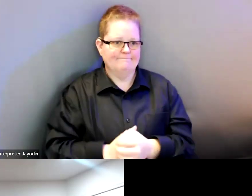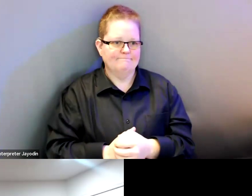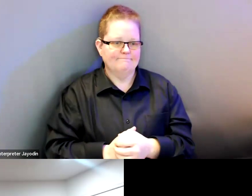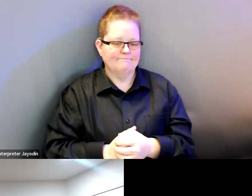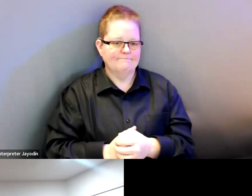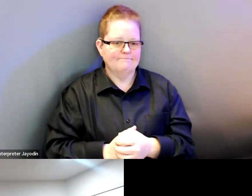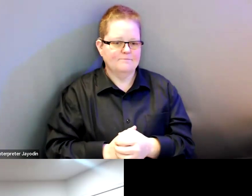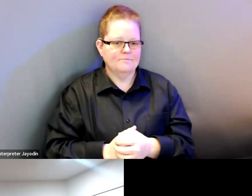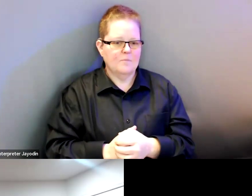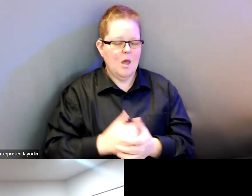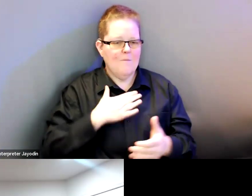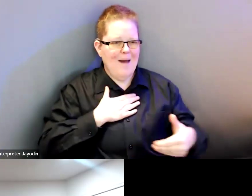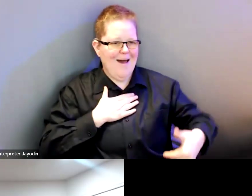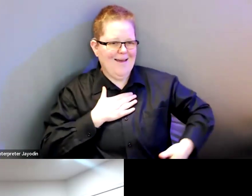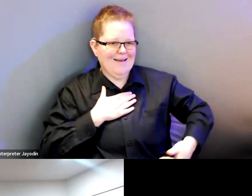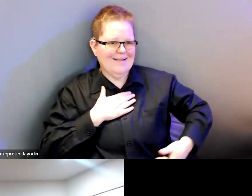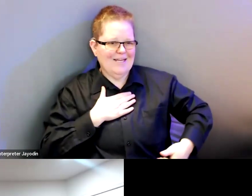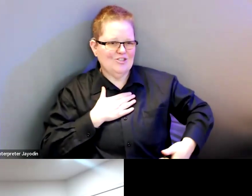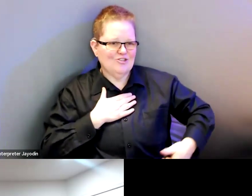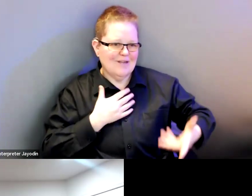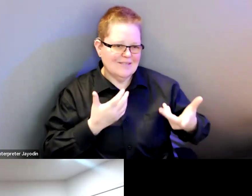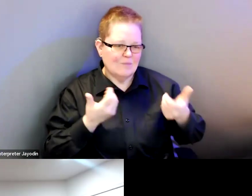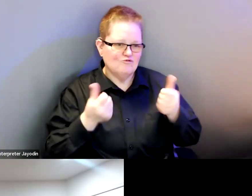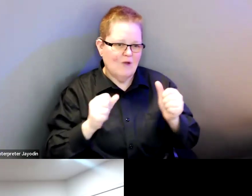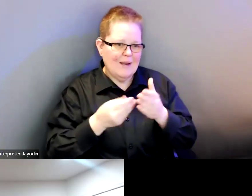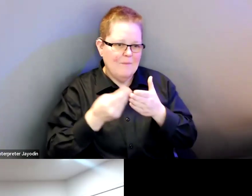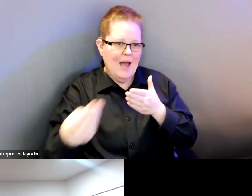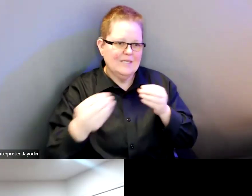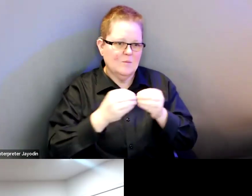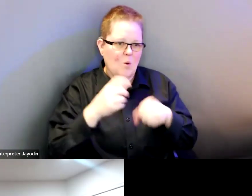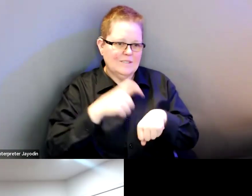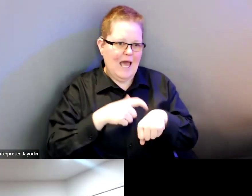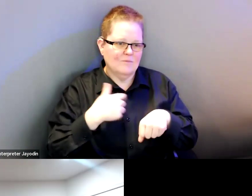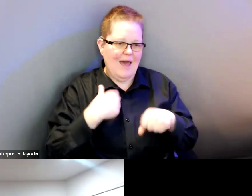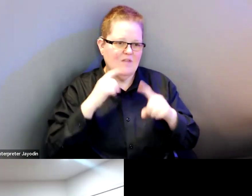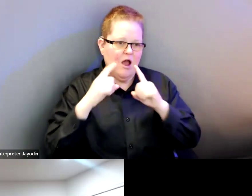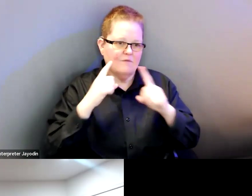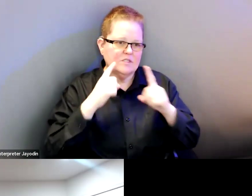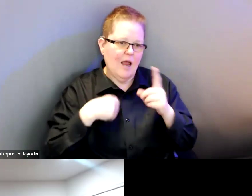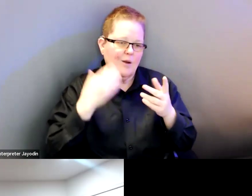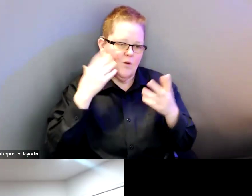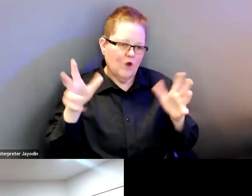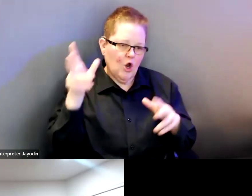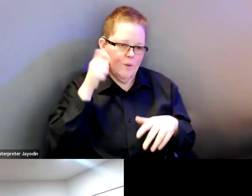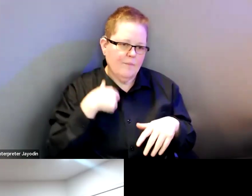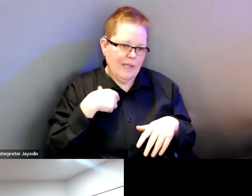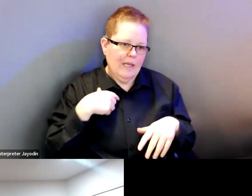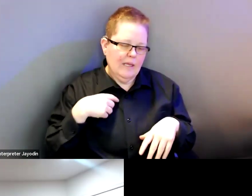My inclination is to try to buy us a little bit more time so that we can have the conversation. I know that you guys have heard me make this pitch.